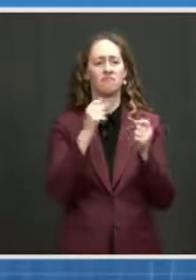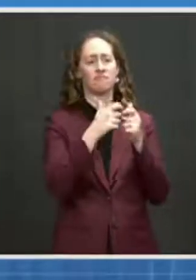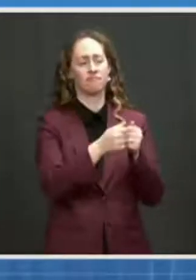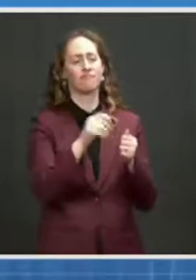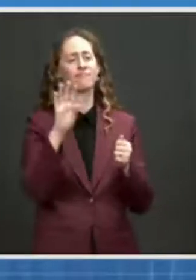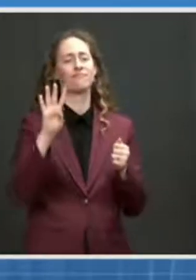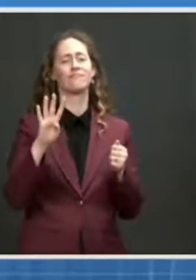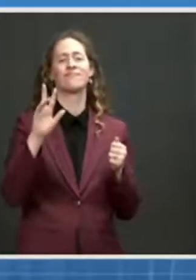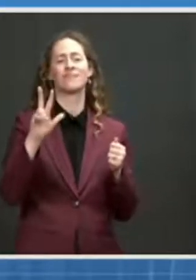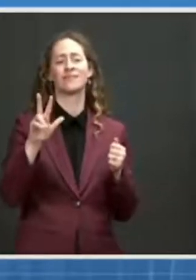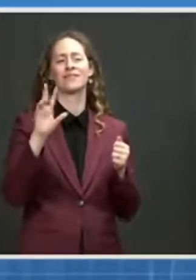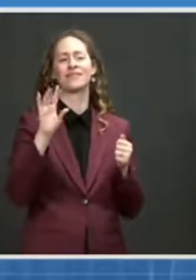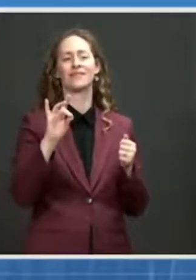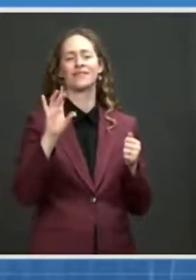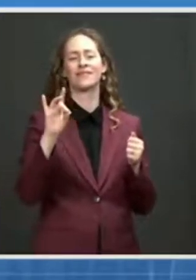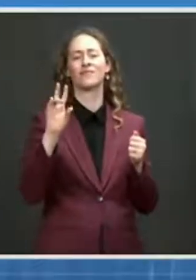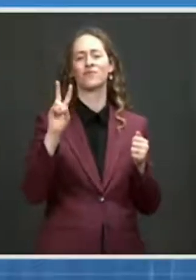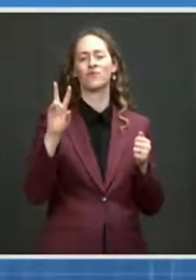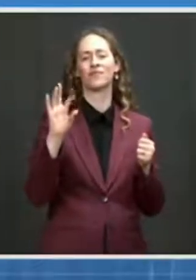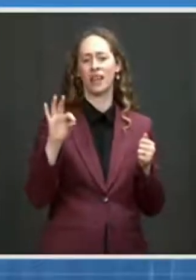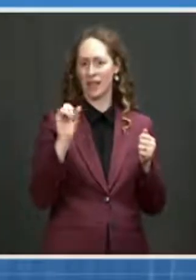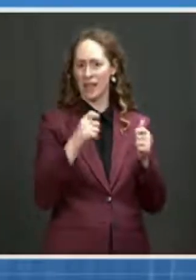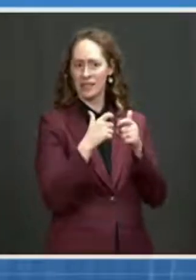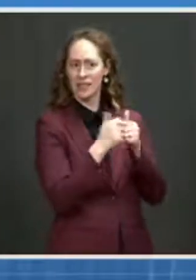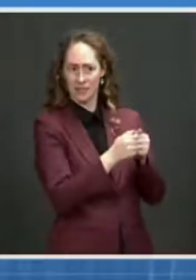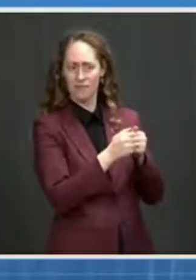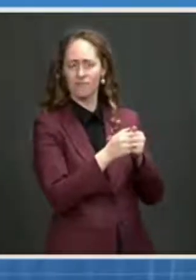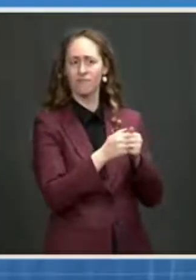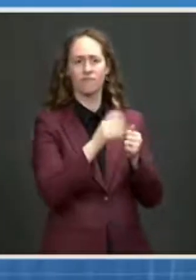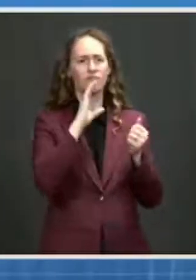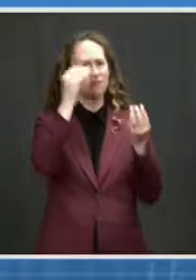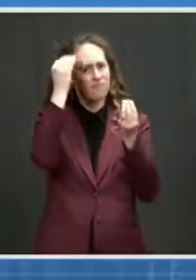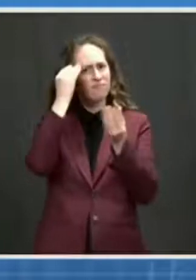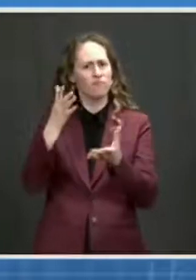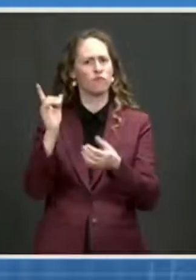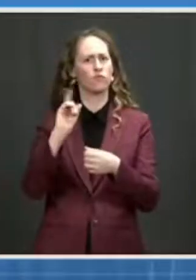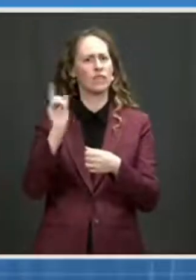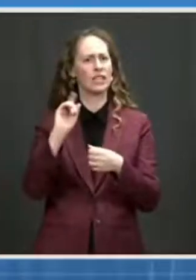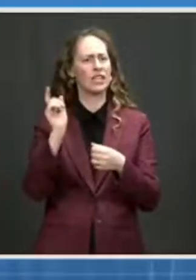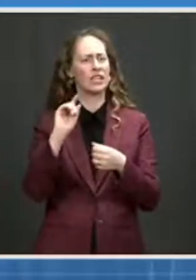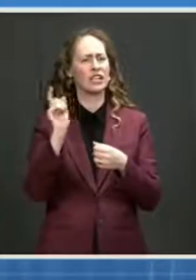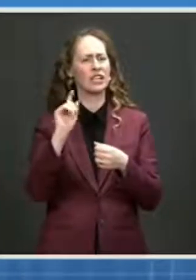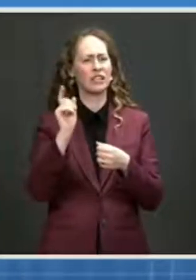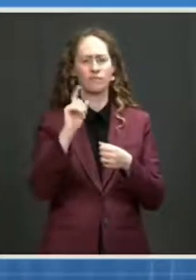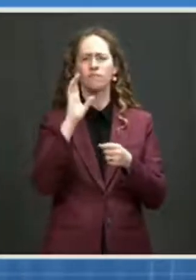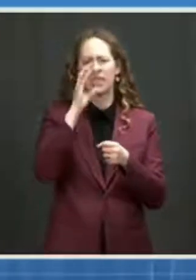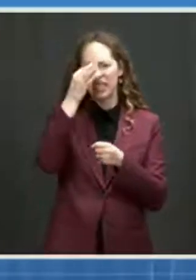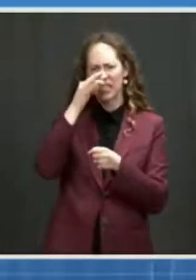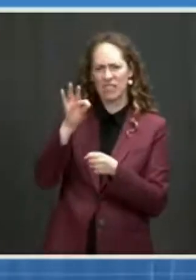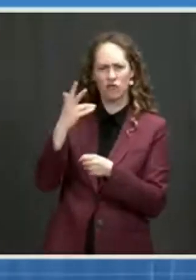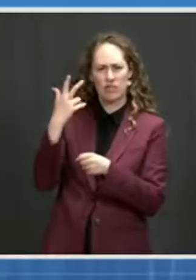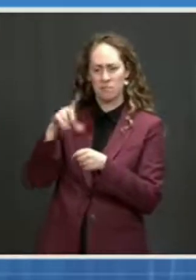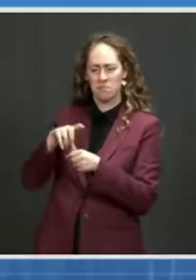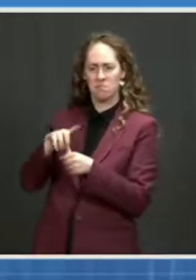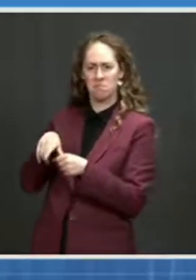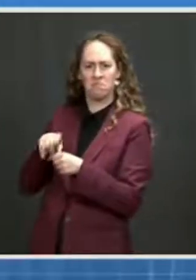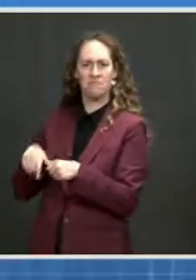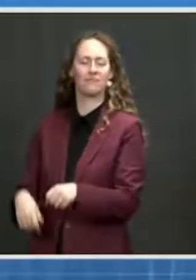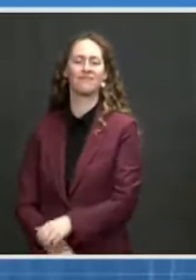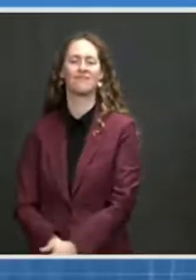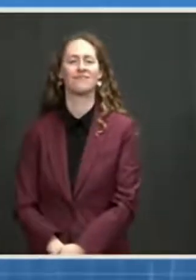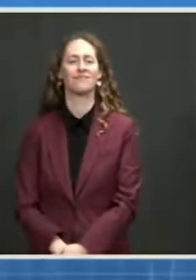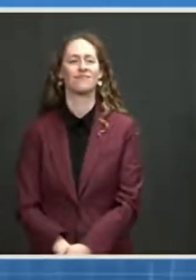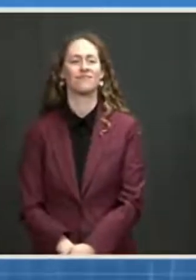438829. You will be given the addresses of those vaccination sites, the 3 closest to you. But you will also be asked whether you're in need of childcare